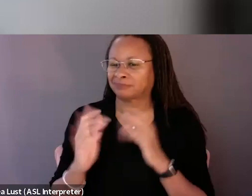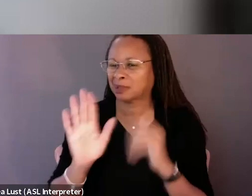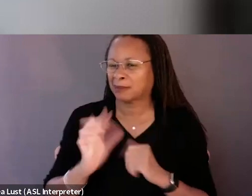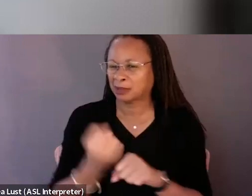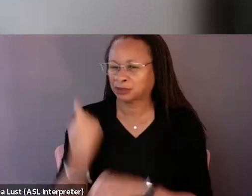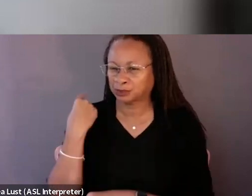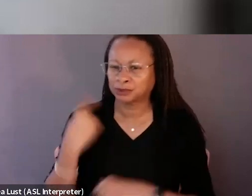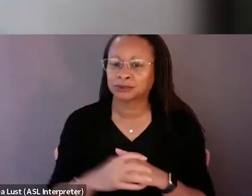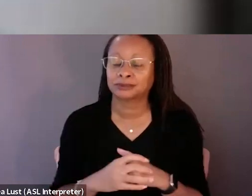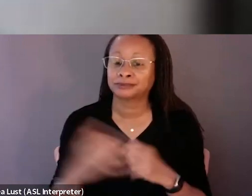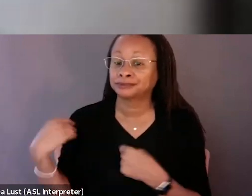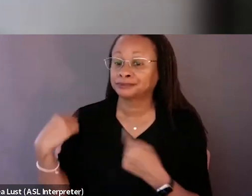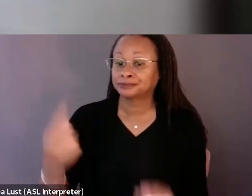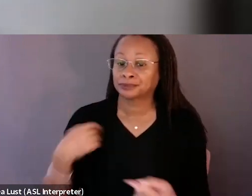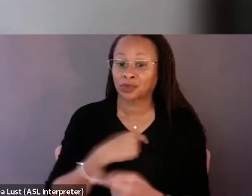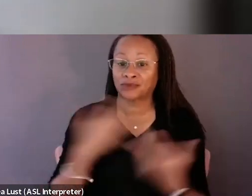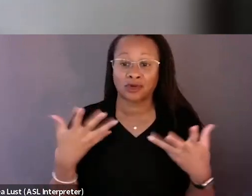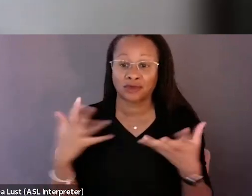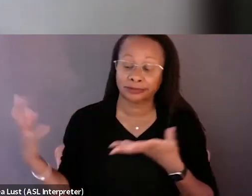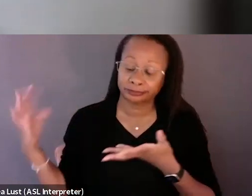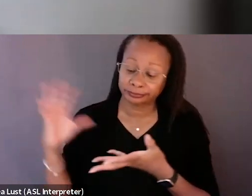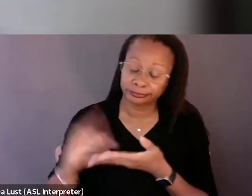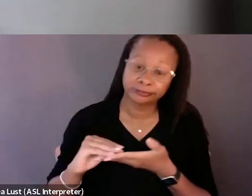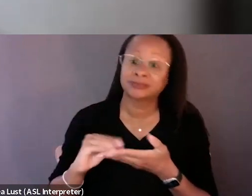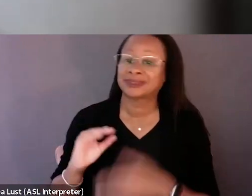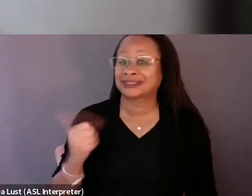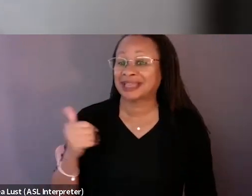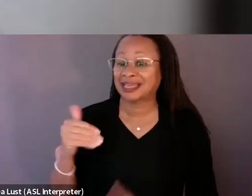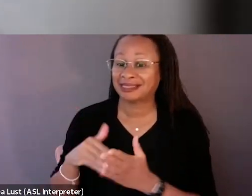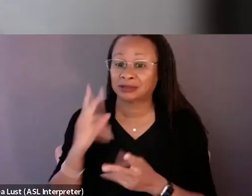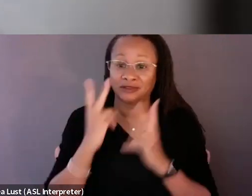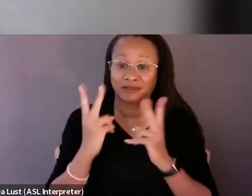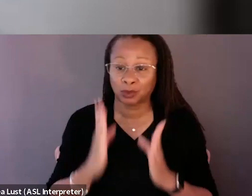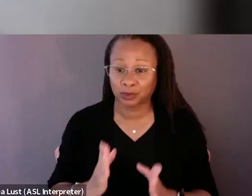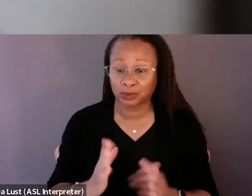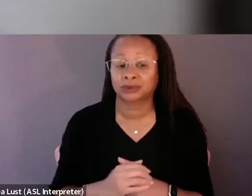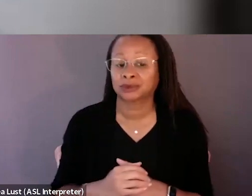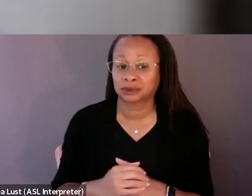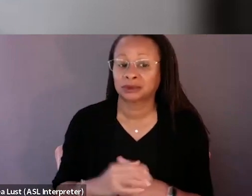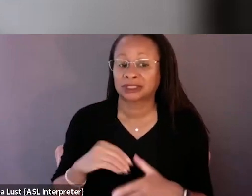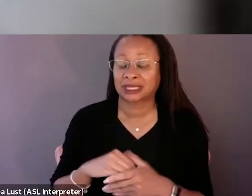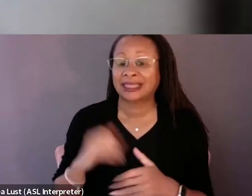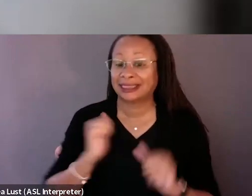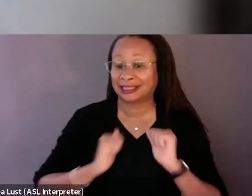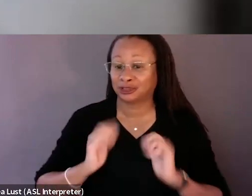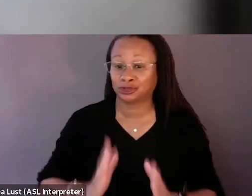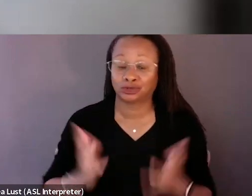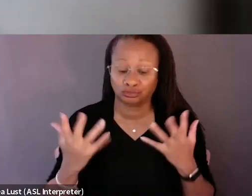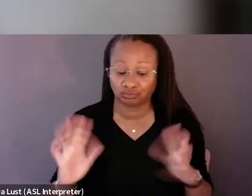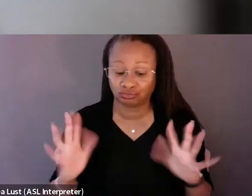and so far we have already accumulated 10,000 viewers in the theater,